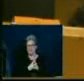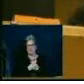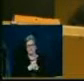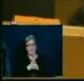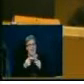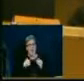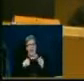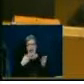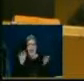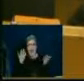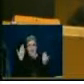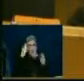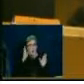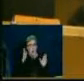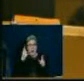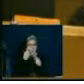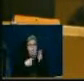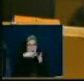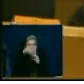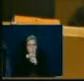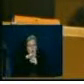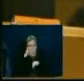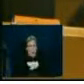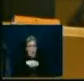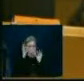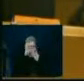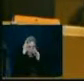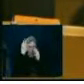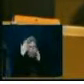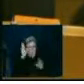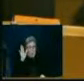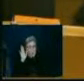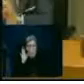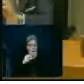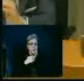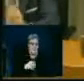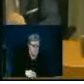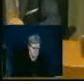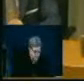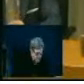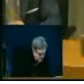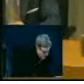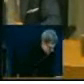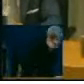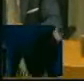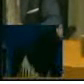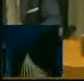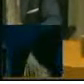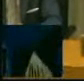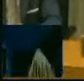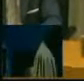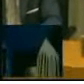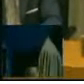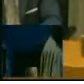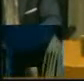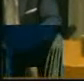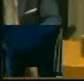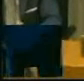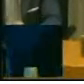So I don't even know what we're voting on. Okay, let's back up for just a second to the Board of Education meeting